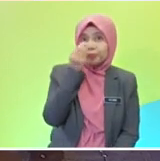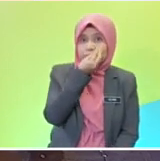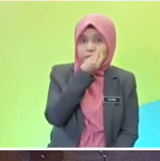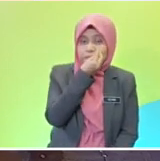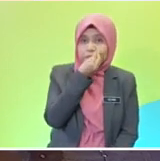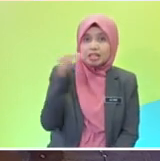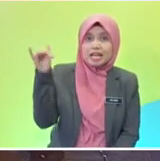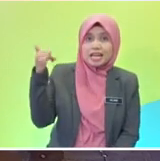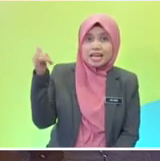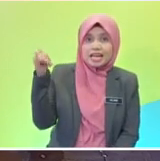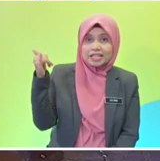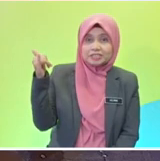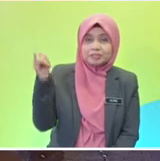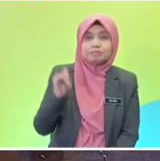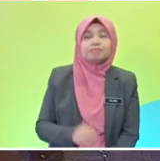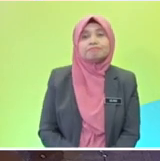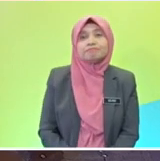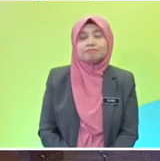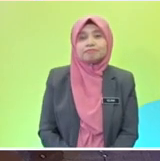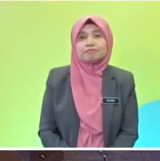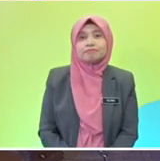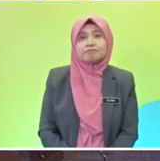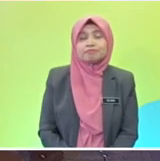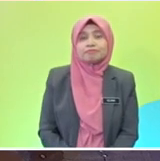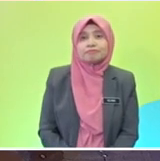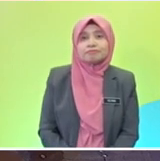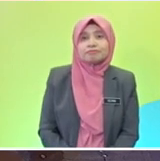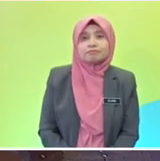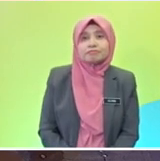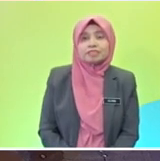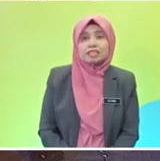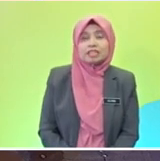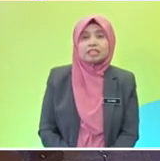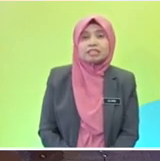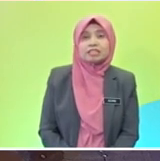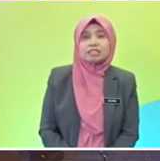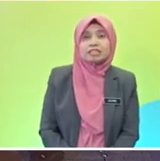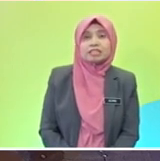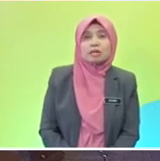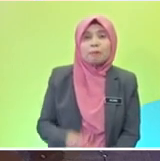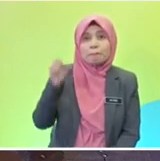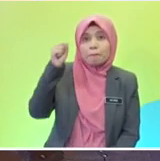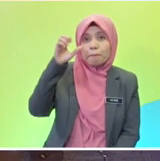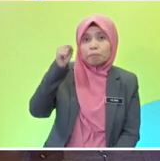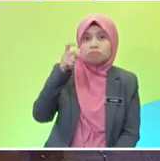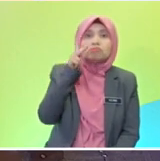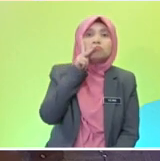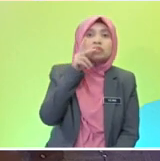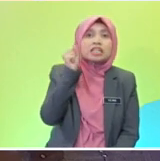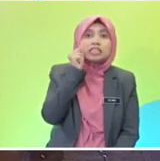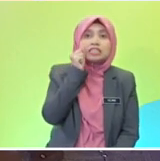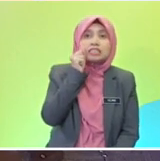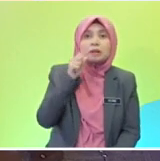glue. Yeah, more glue. Okay, my pom pom isn't sticking, so I'm going to apply more